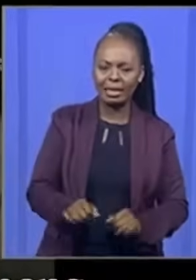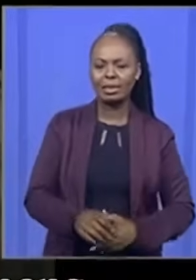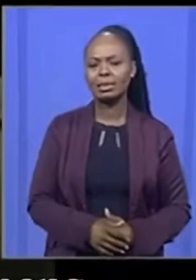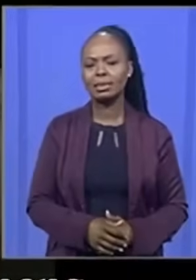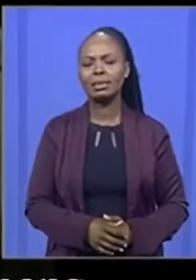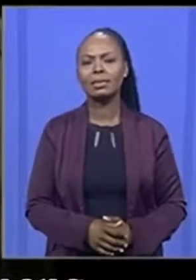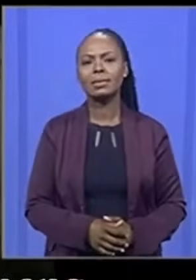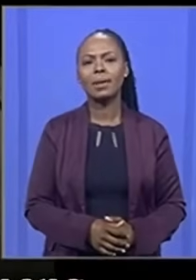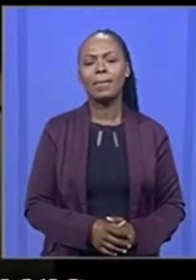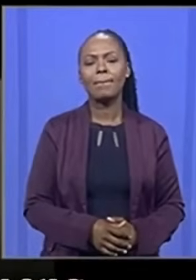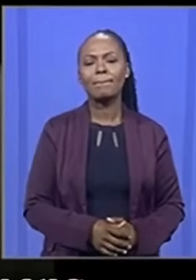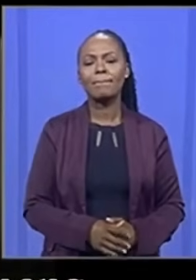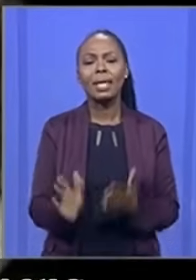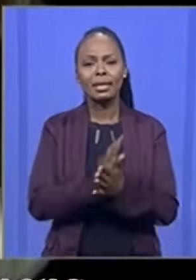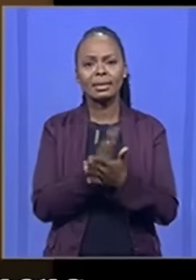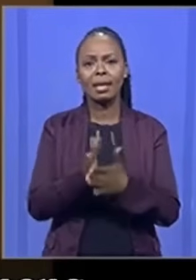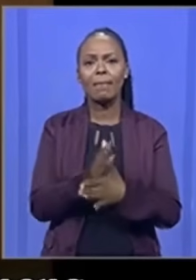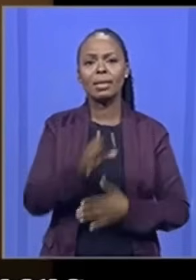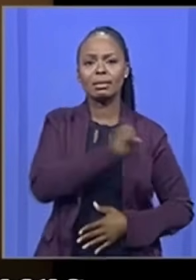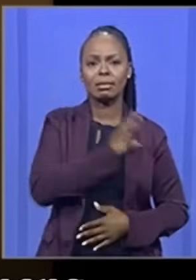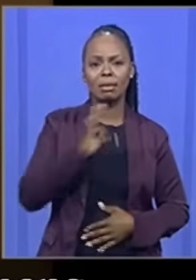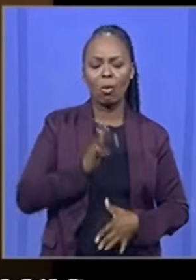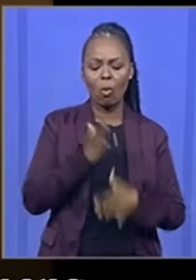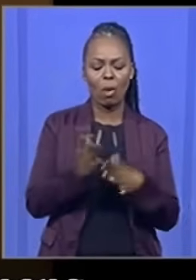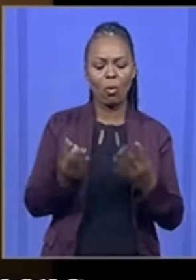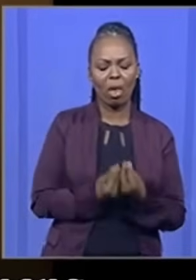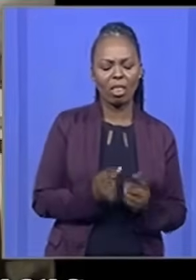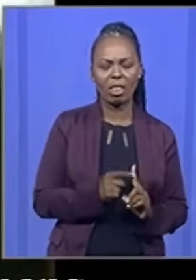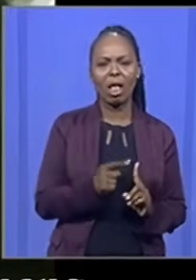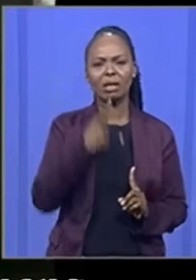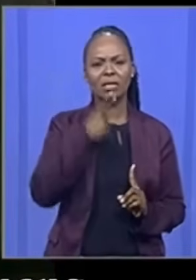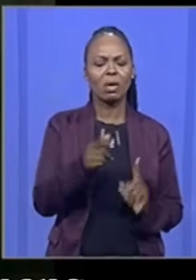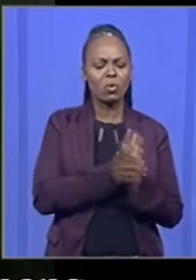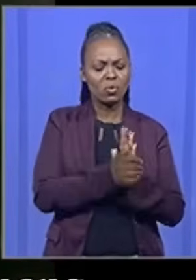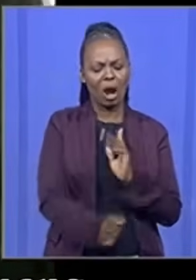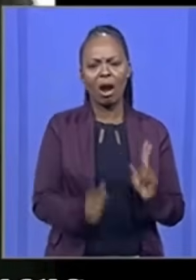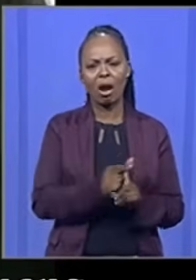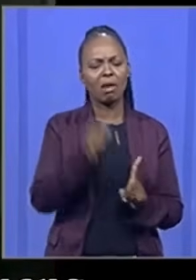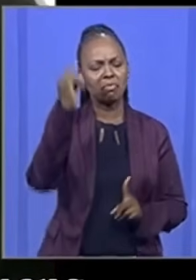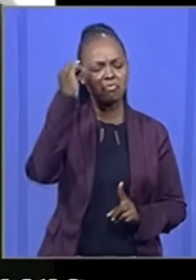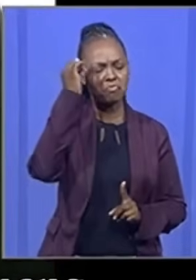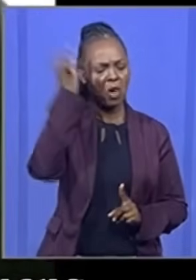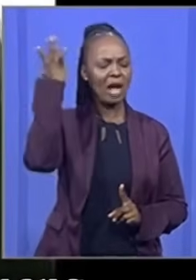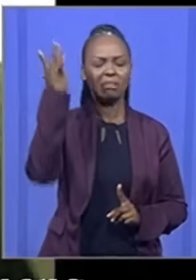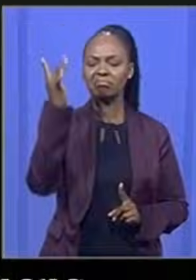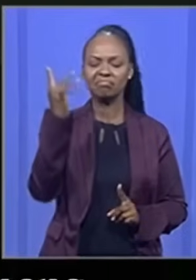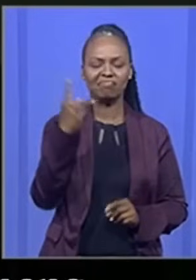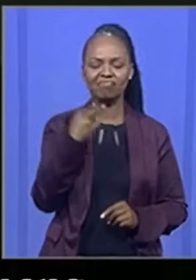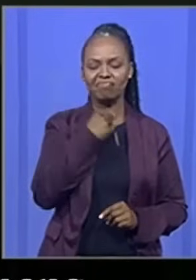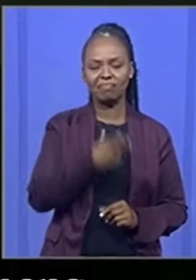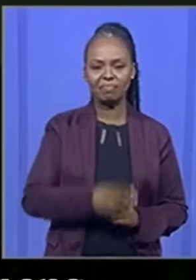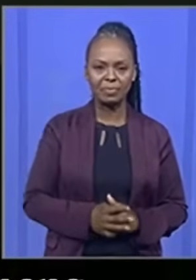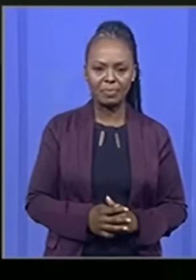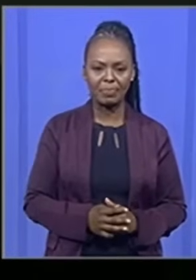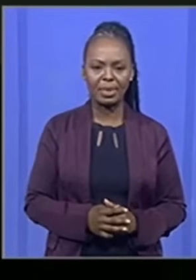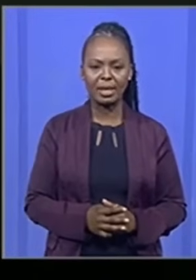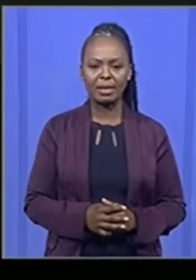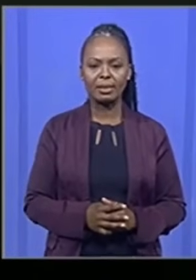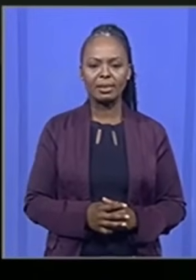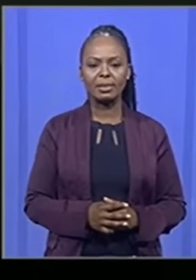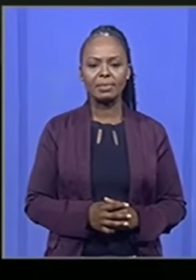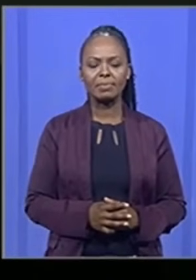Ho sa le jwalo ho ba sebeditseng le yena kabelo ya Njema ikeke ya lebalwa. Mbongeni was a frequent guest